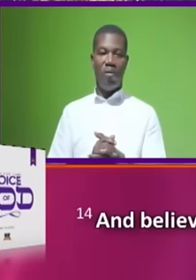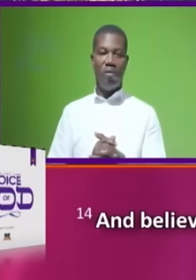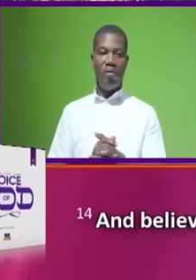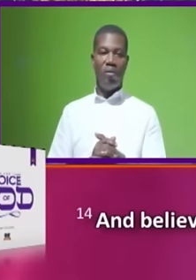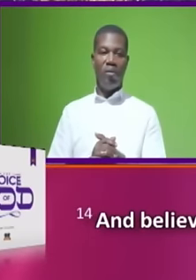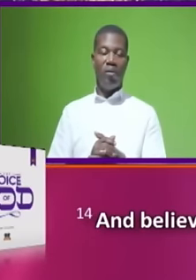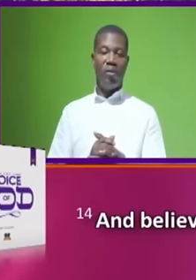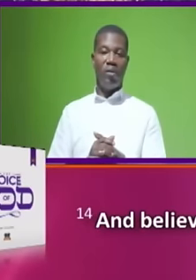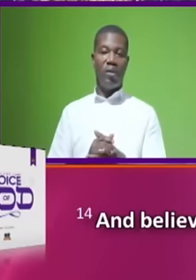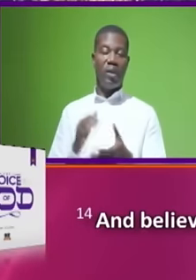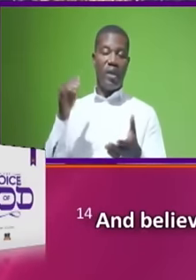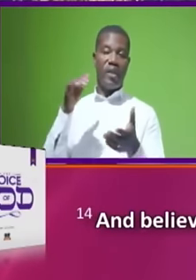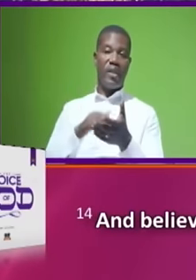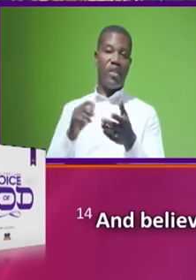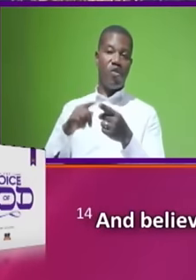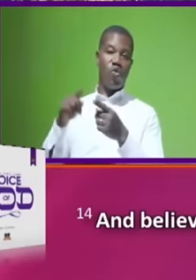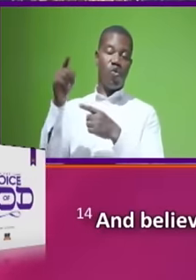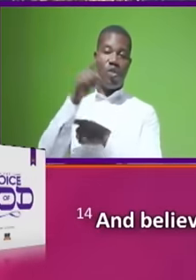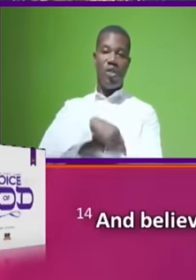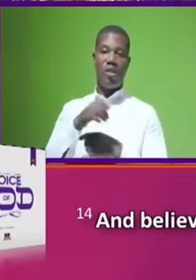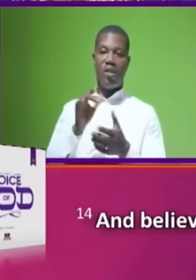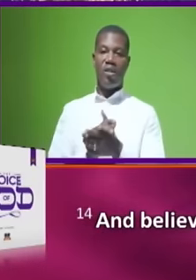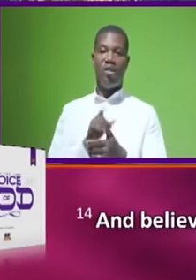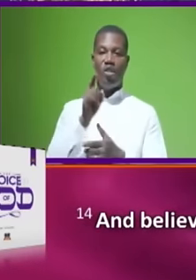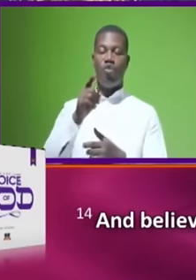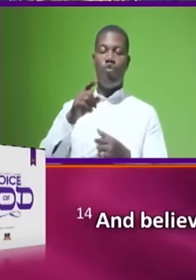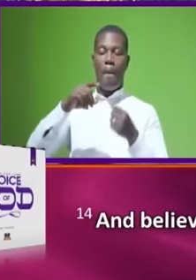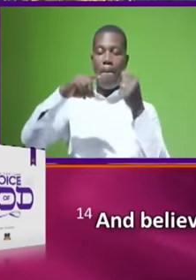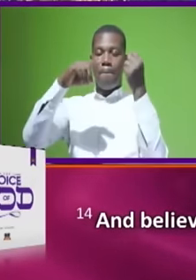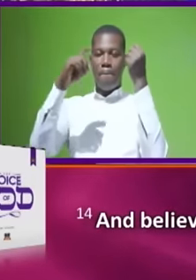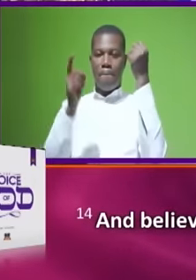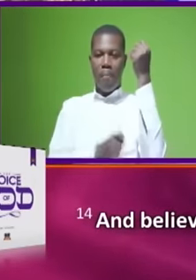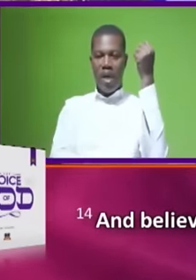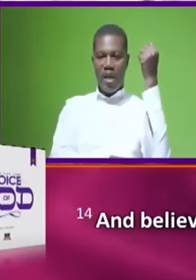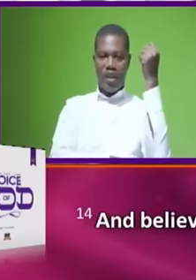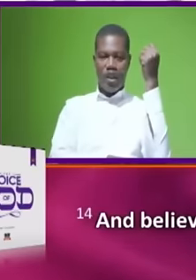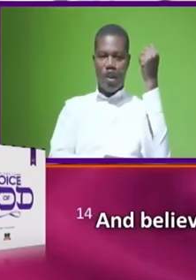asoriatia ene you are punished. Yes.